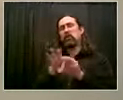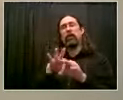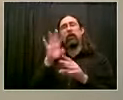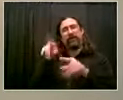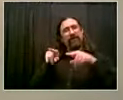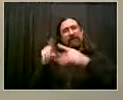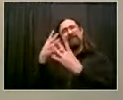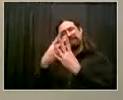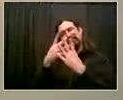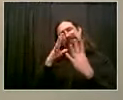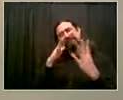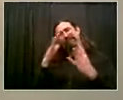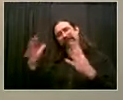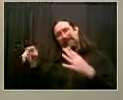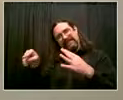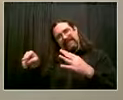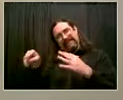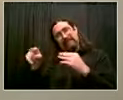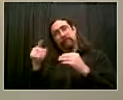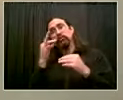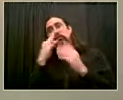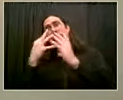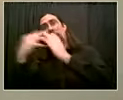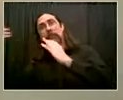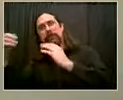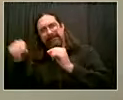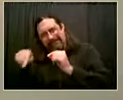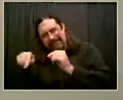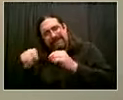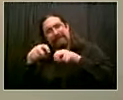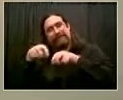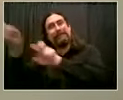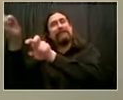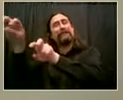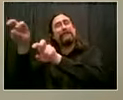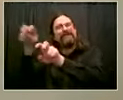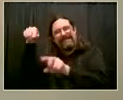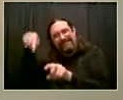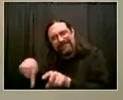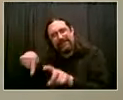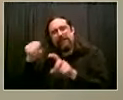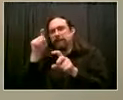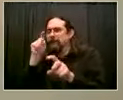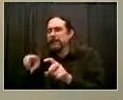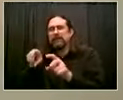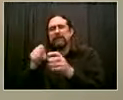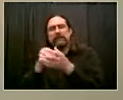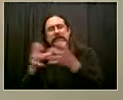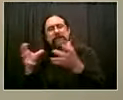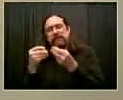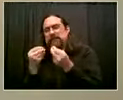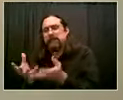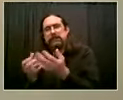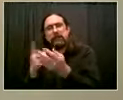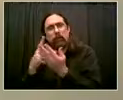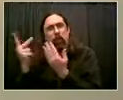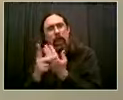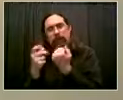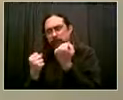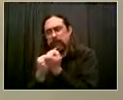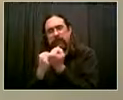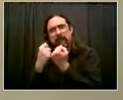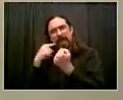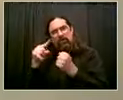employability, the disease of addiction, and really focusing in on that and having a plan in place